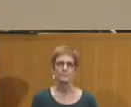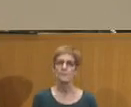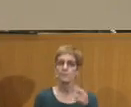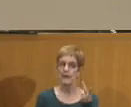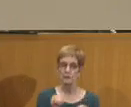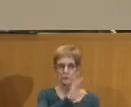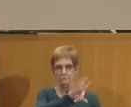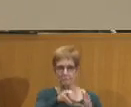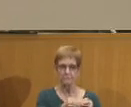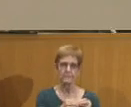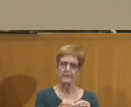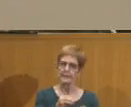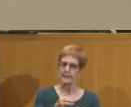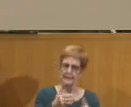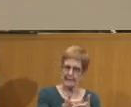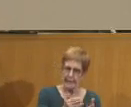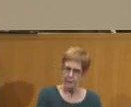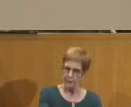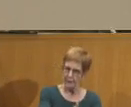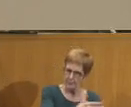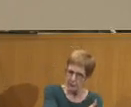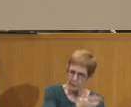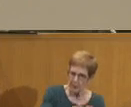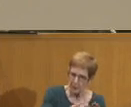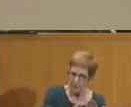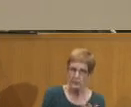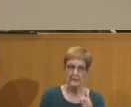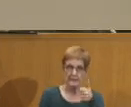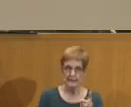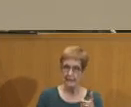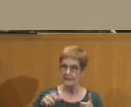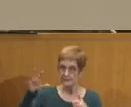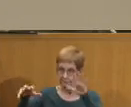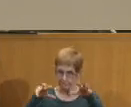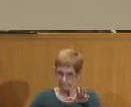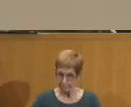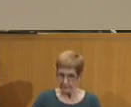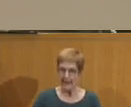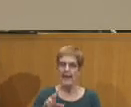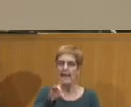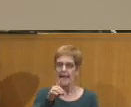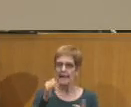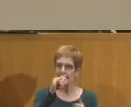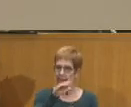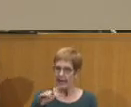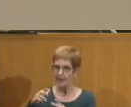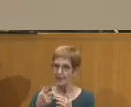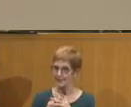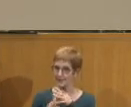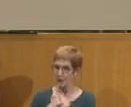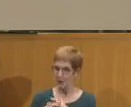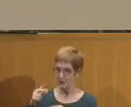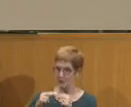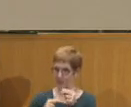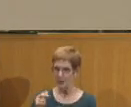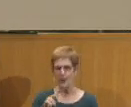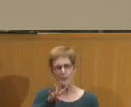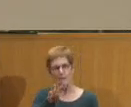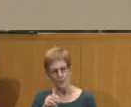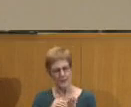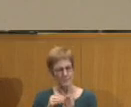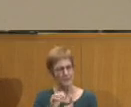age of 65, the city is helping you with some tax relief. I'm proud to have been a champion for that, leading neighborhood development initiatives